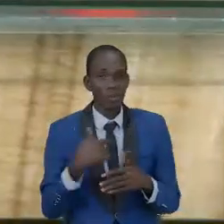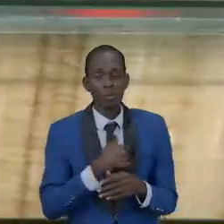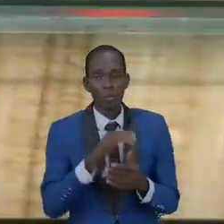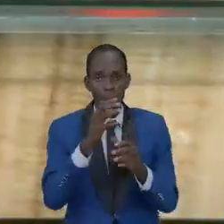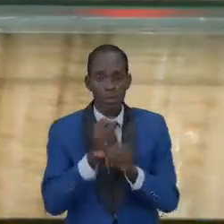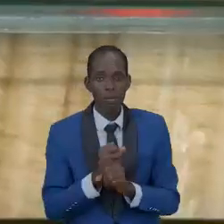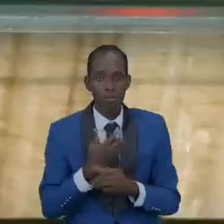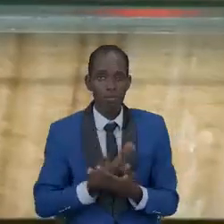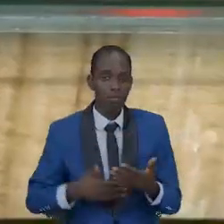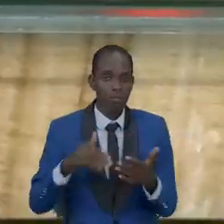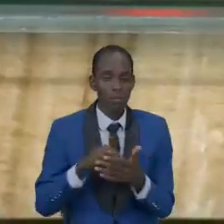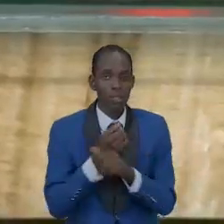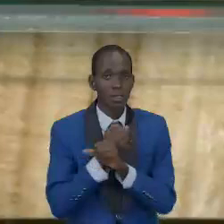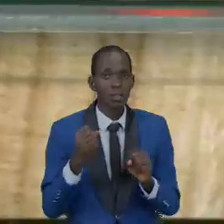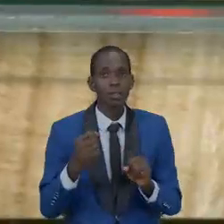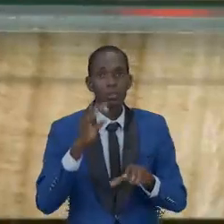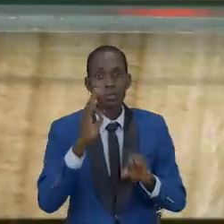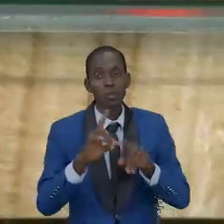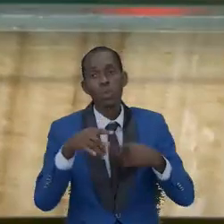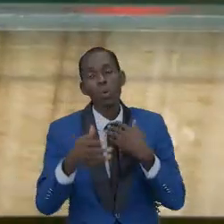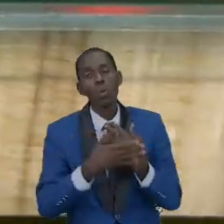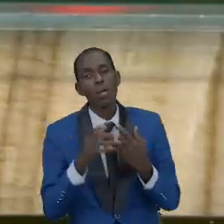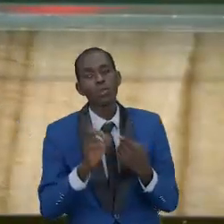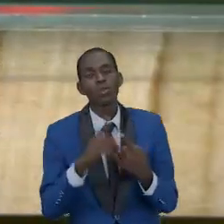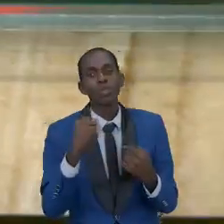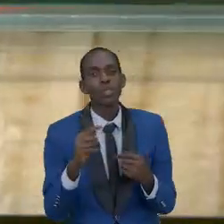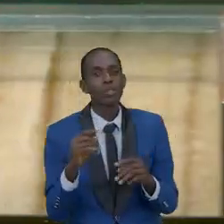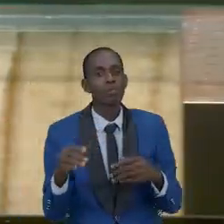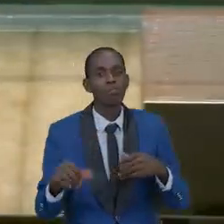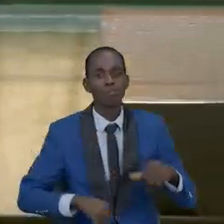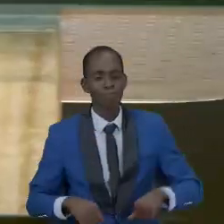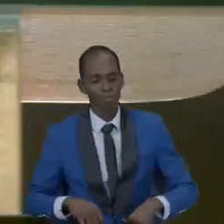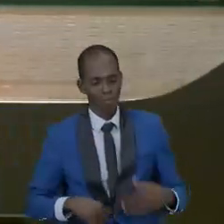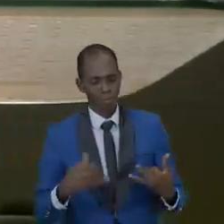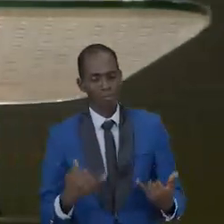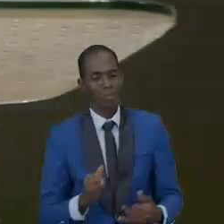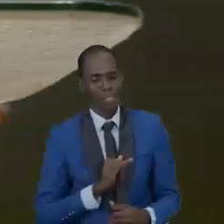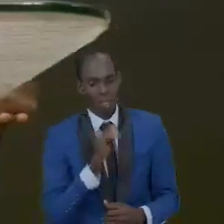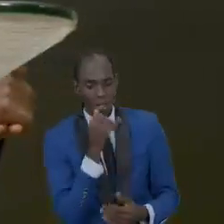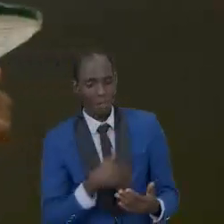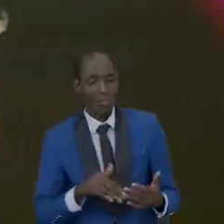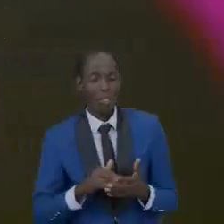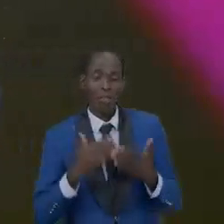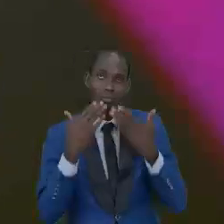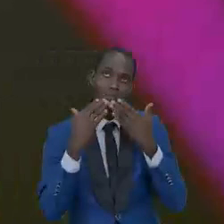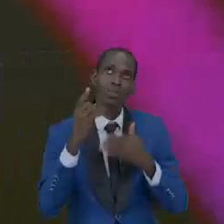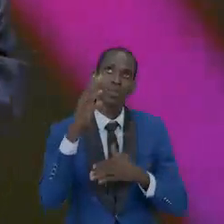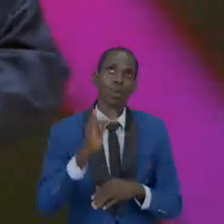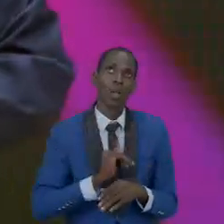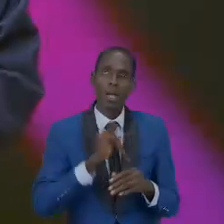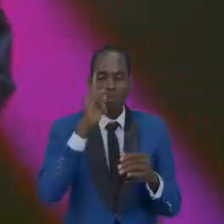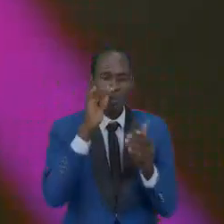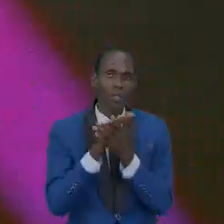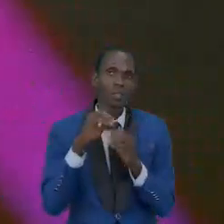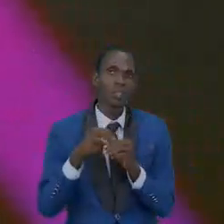if you go back to, you know, the fact that actually I'm born again now, I thank God, I believe in the Lord Jesus